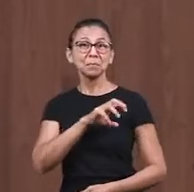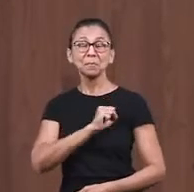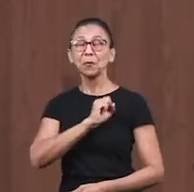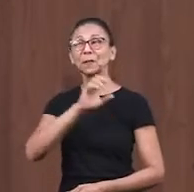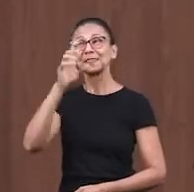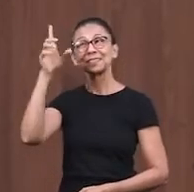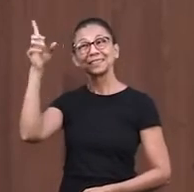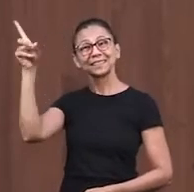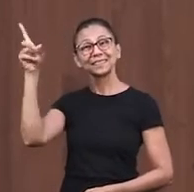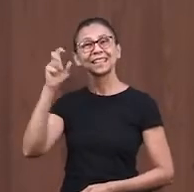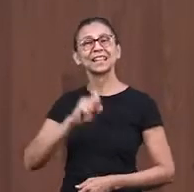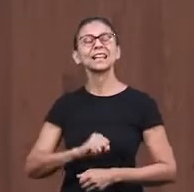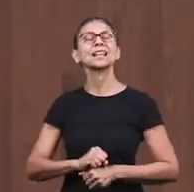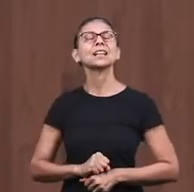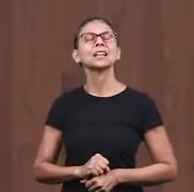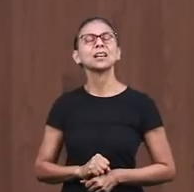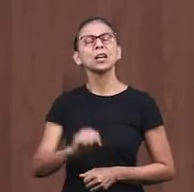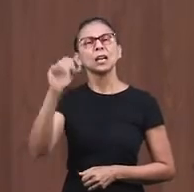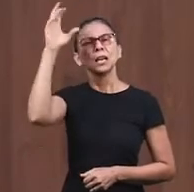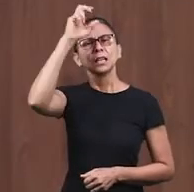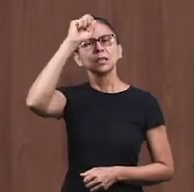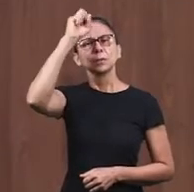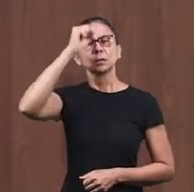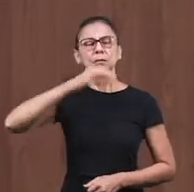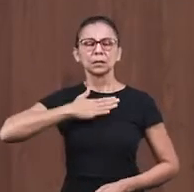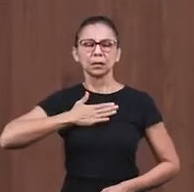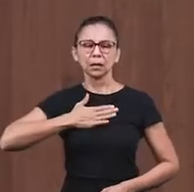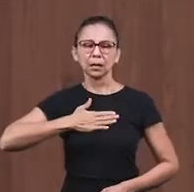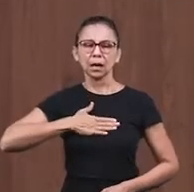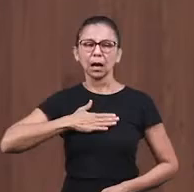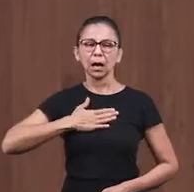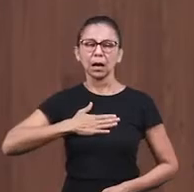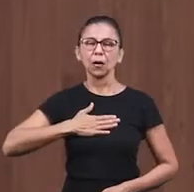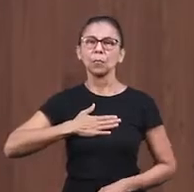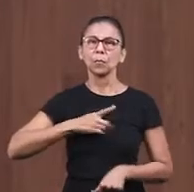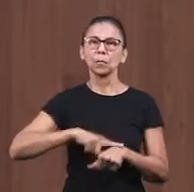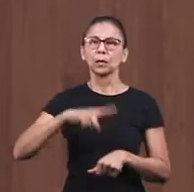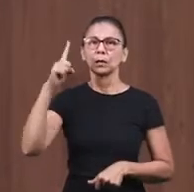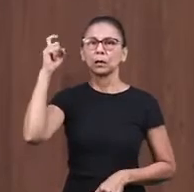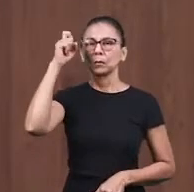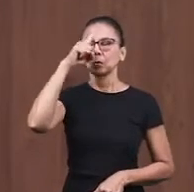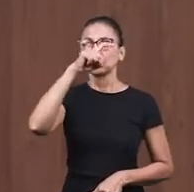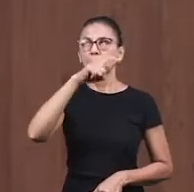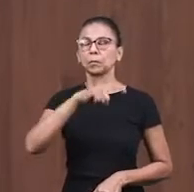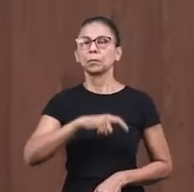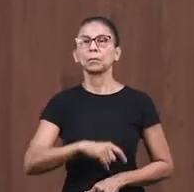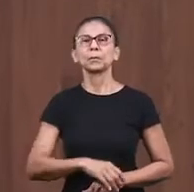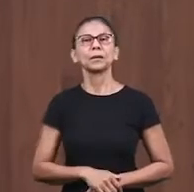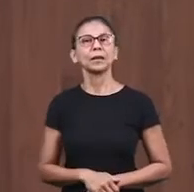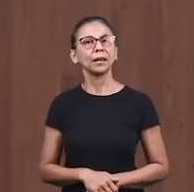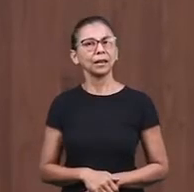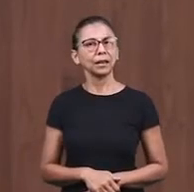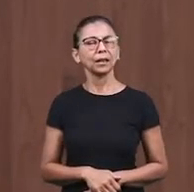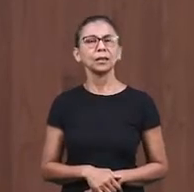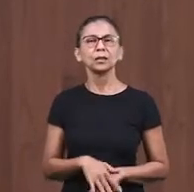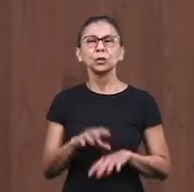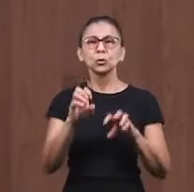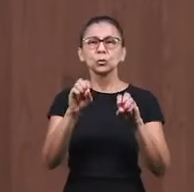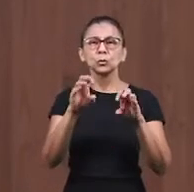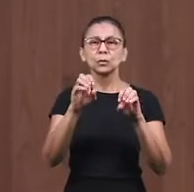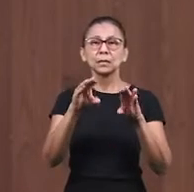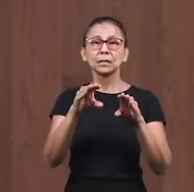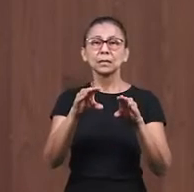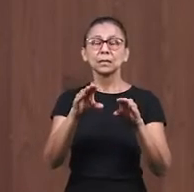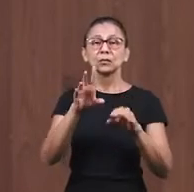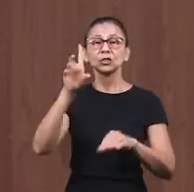received tameness, which is the ability to be well when everything is so difficult. He also received the Word of